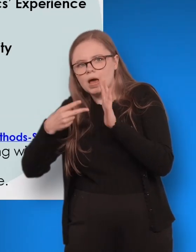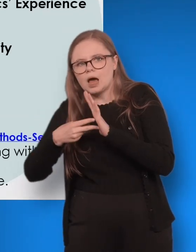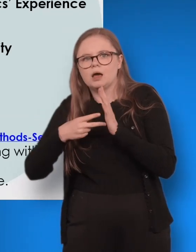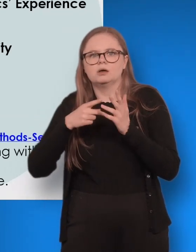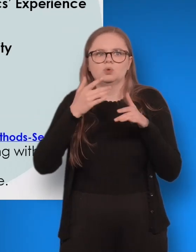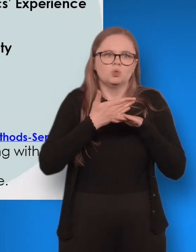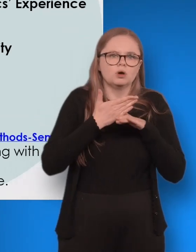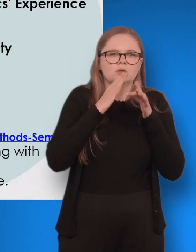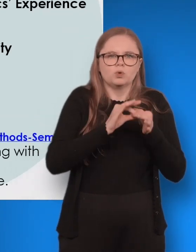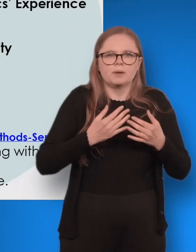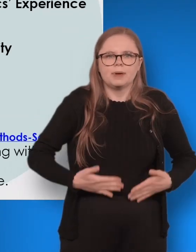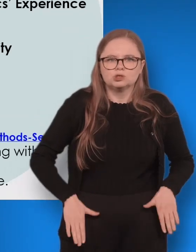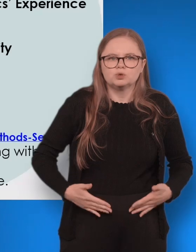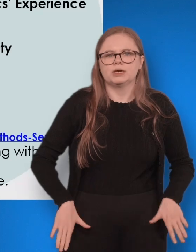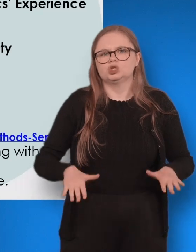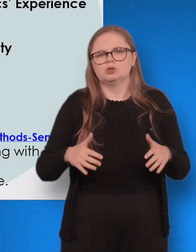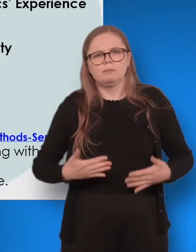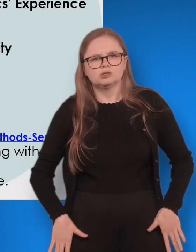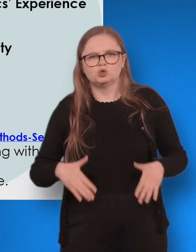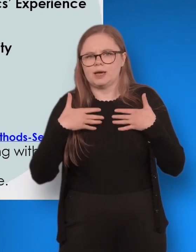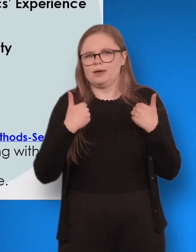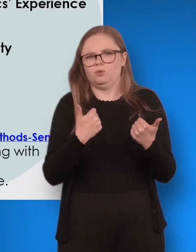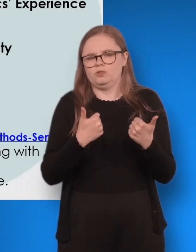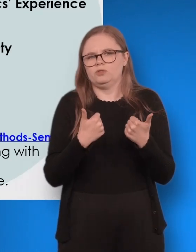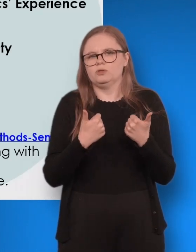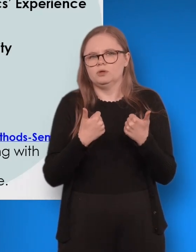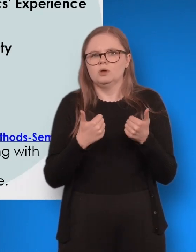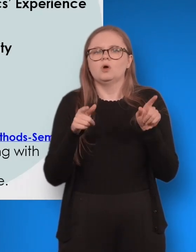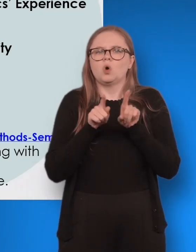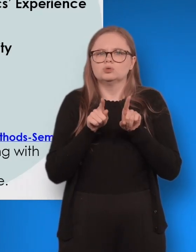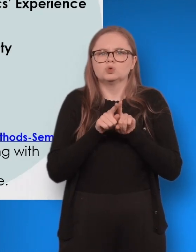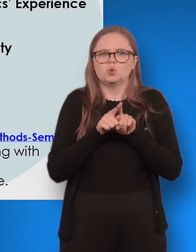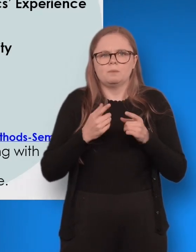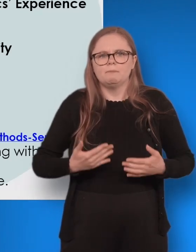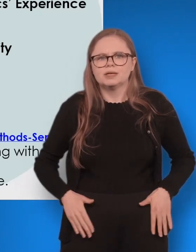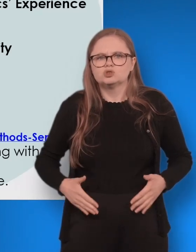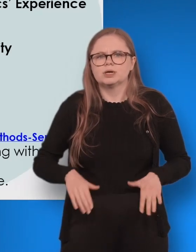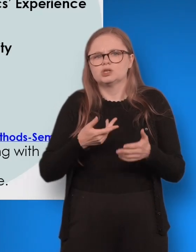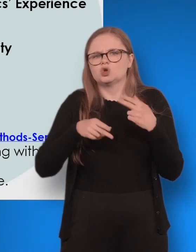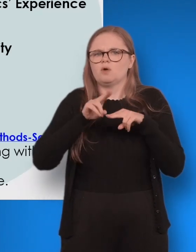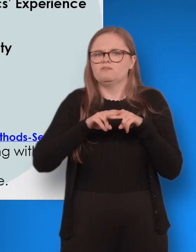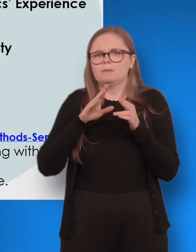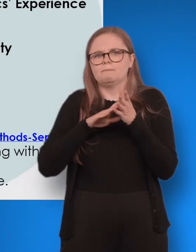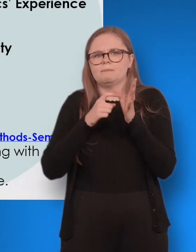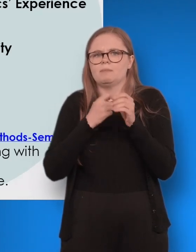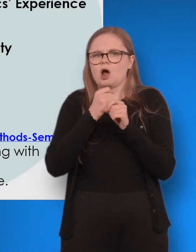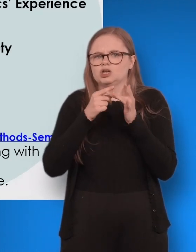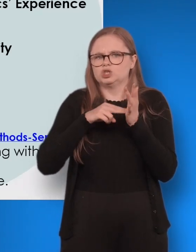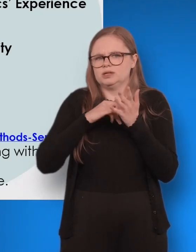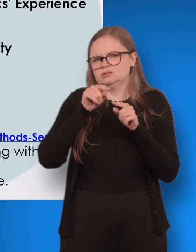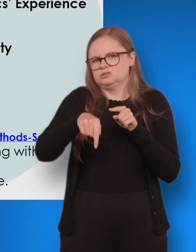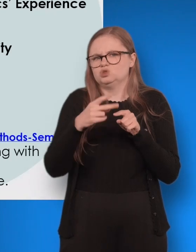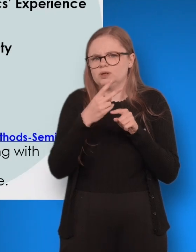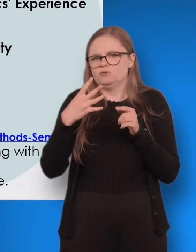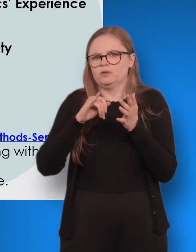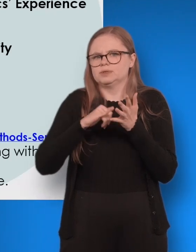around menstruation and menstrual health, the menstruation at the margins on the 24th of September. These events